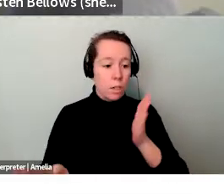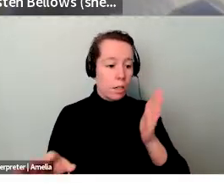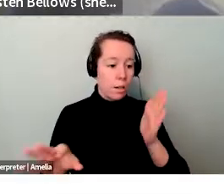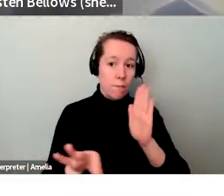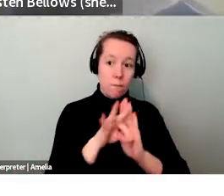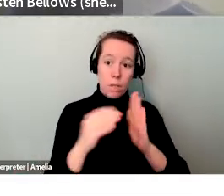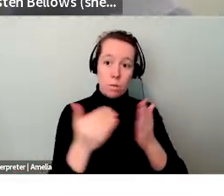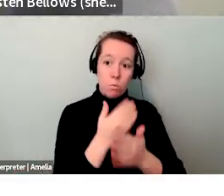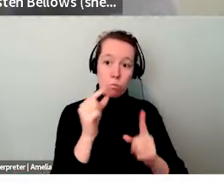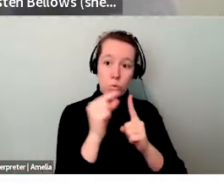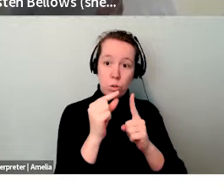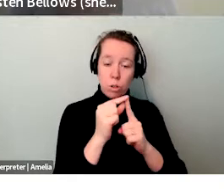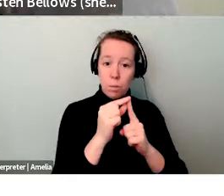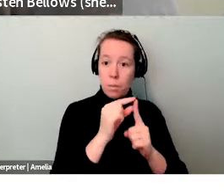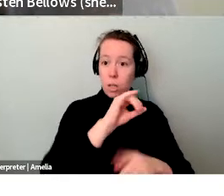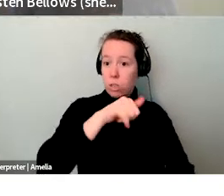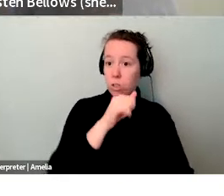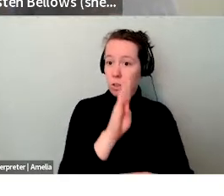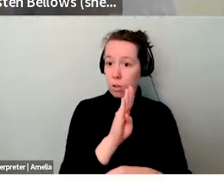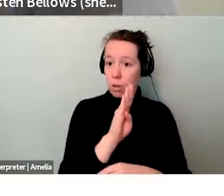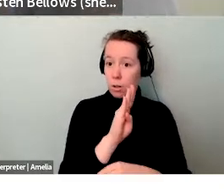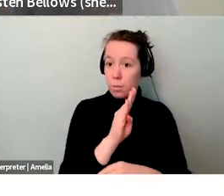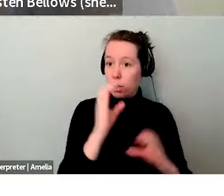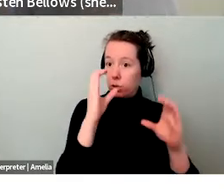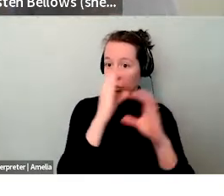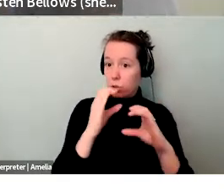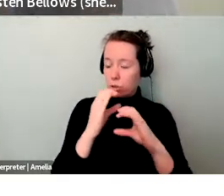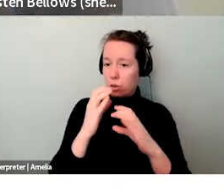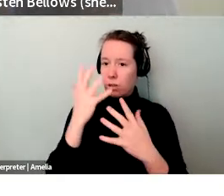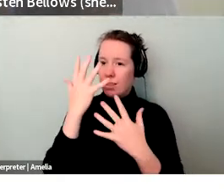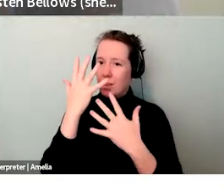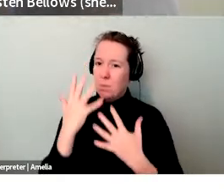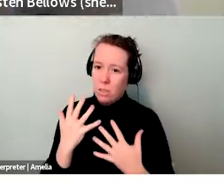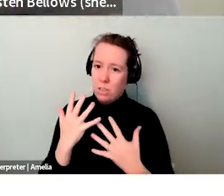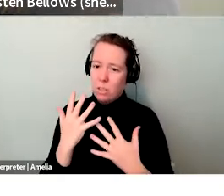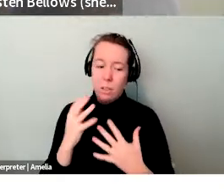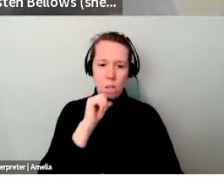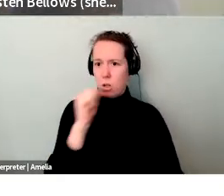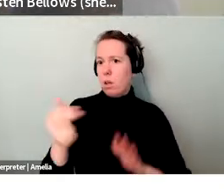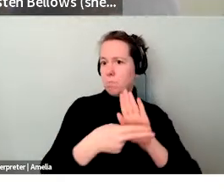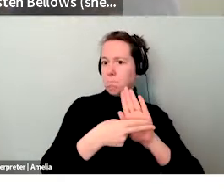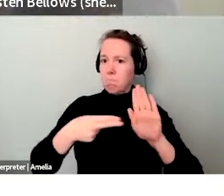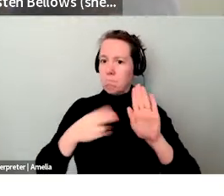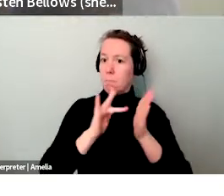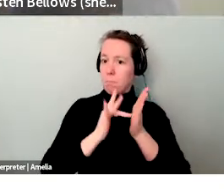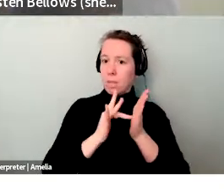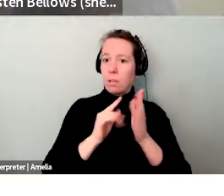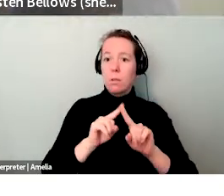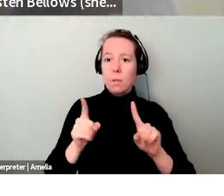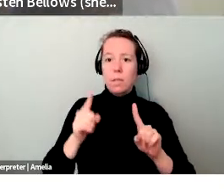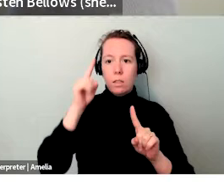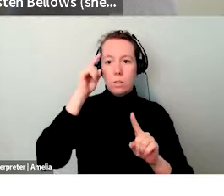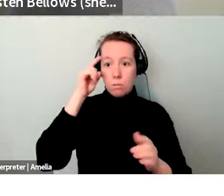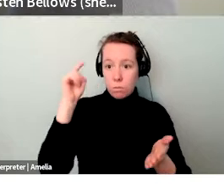search depression. So not an official diagnosis, but just an acknowledgement